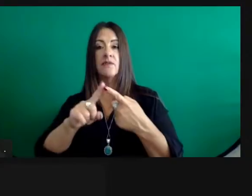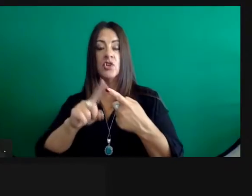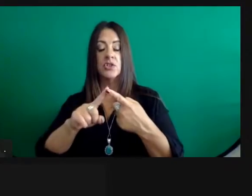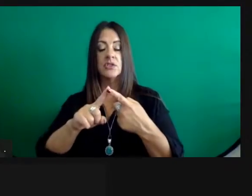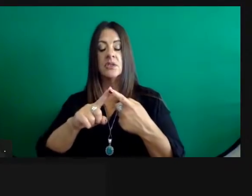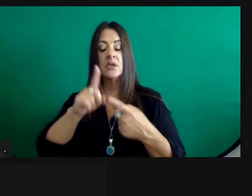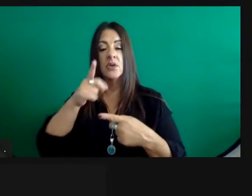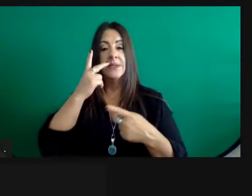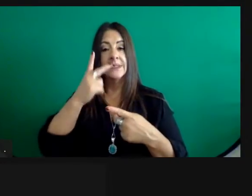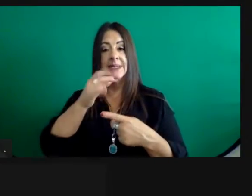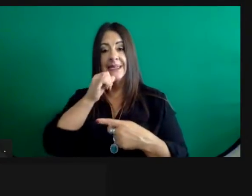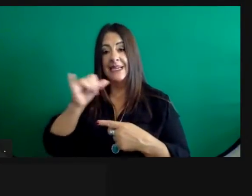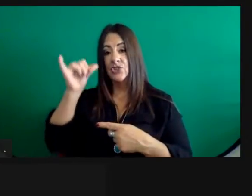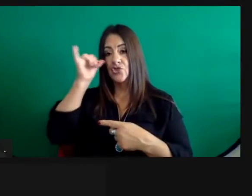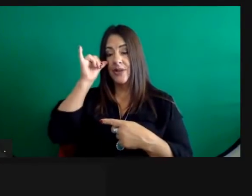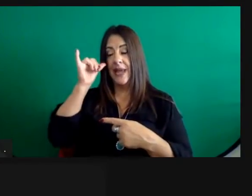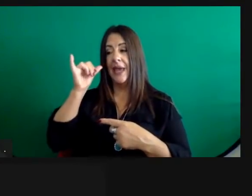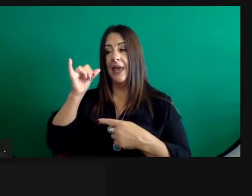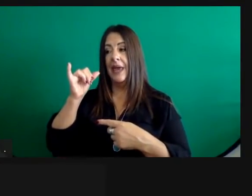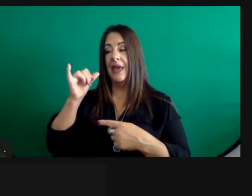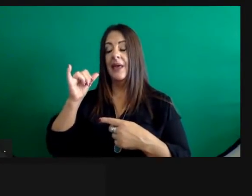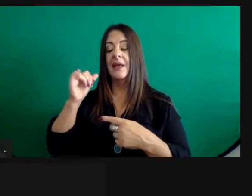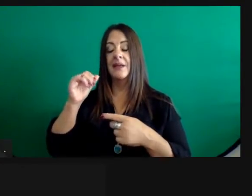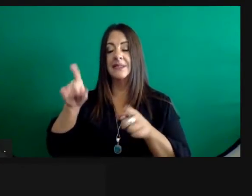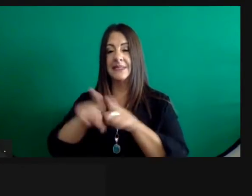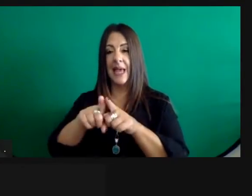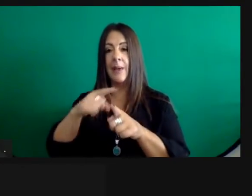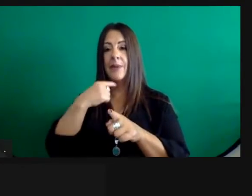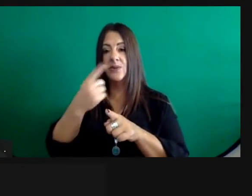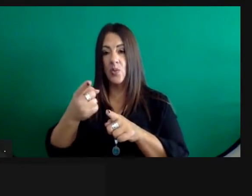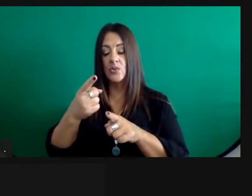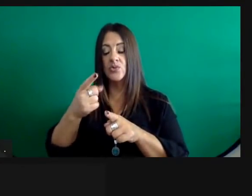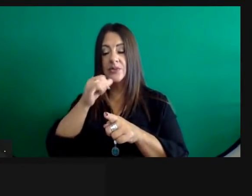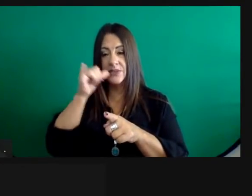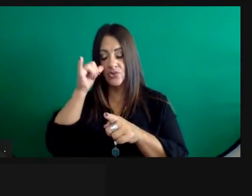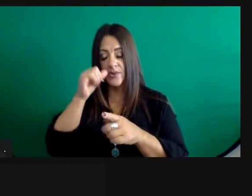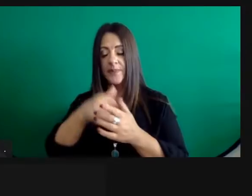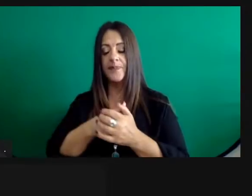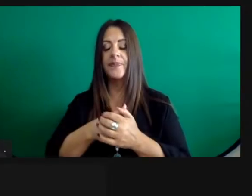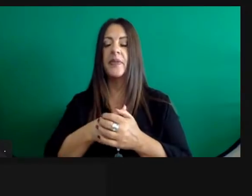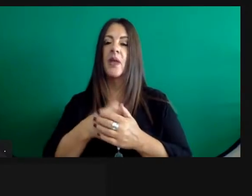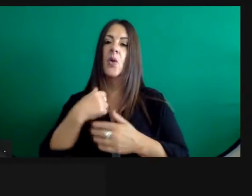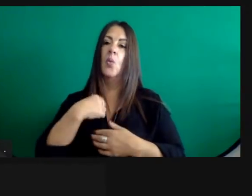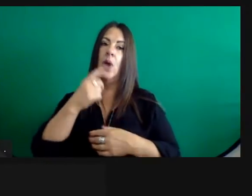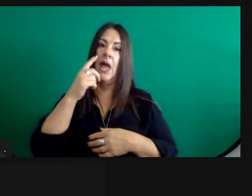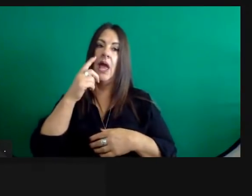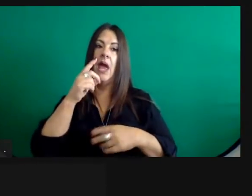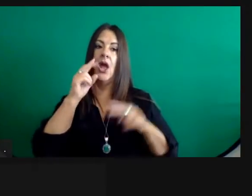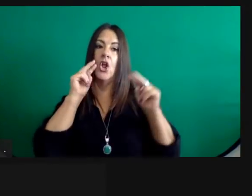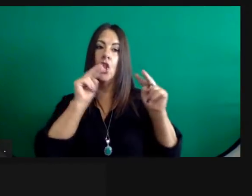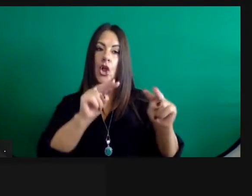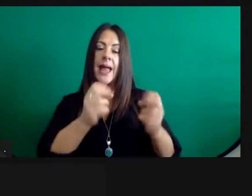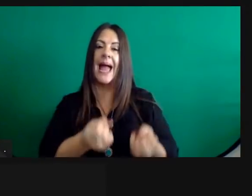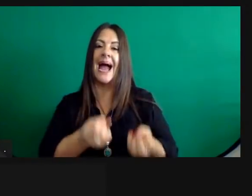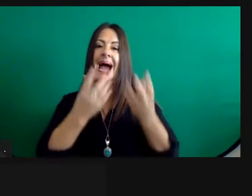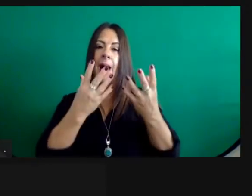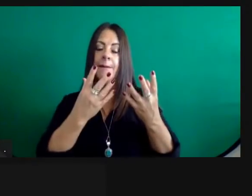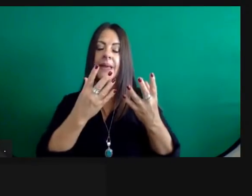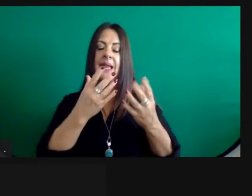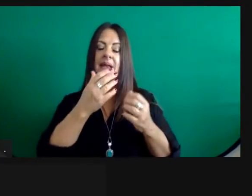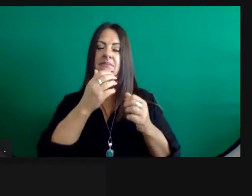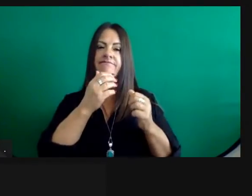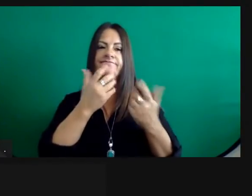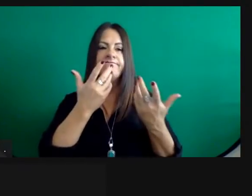at hospitalizations today and the impact on not just our what we call the med surg, the general hospital wards, but also